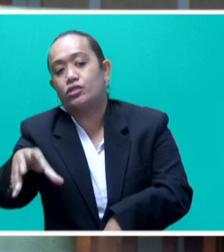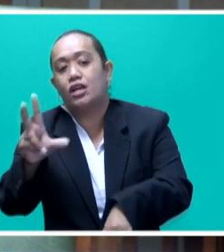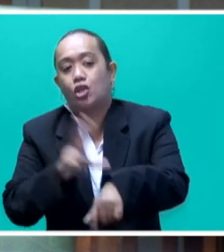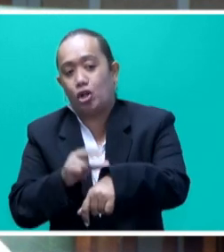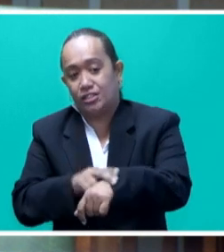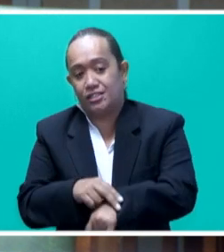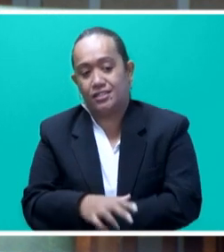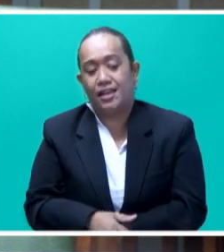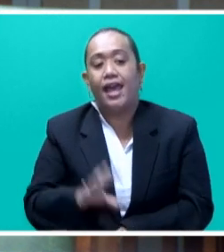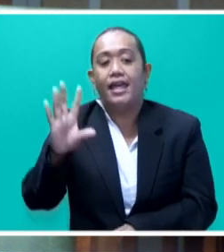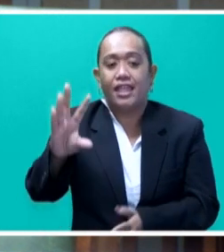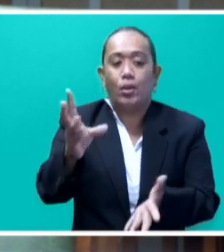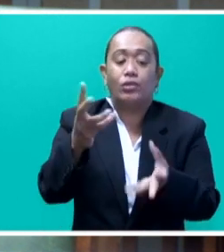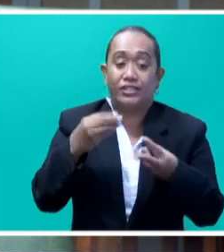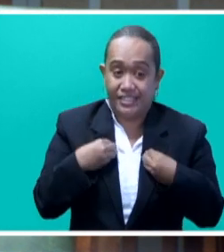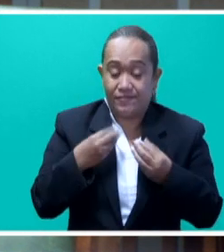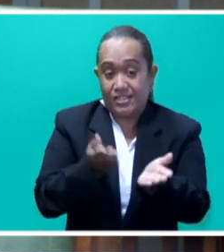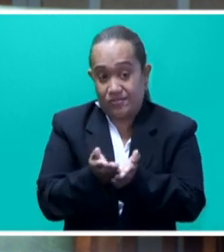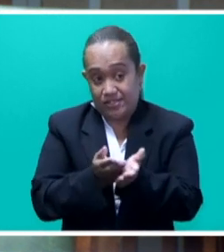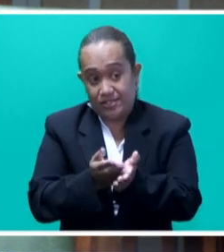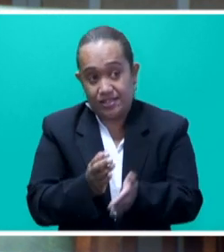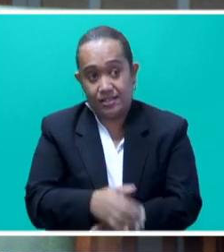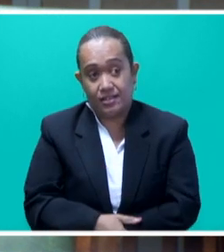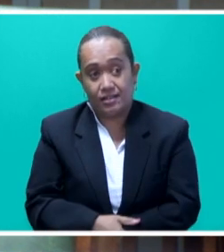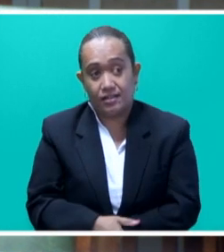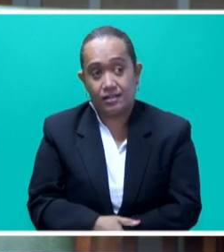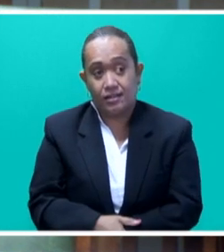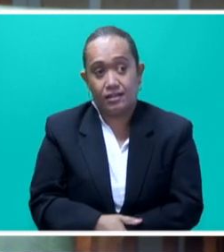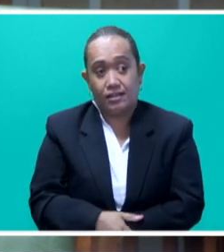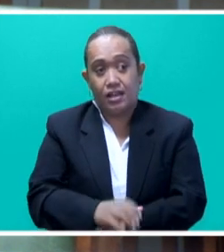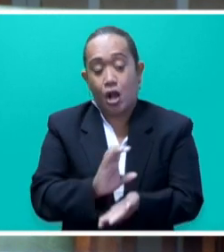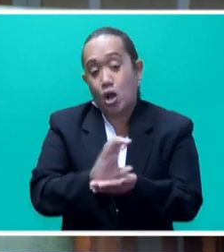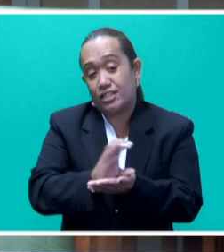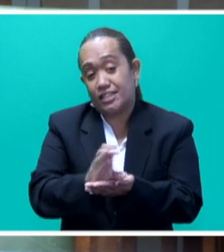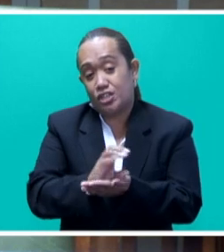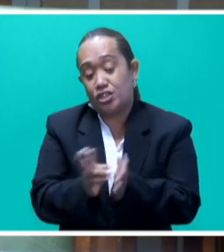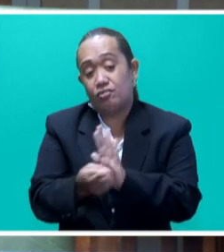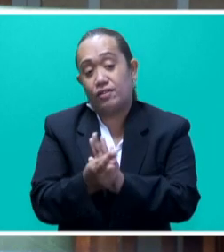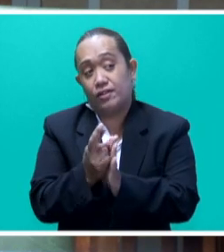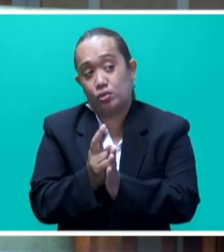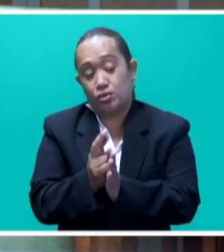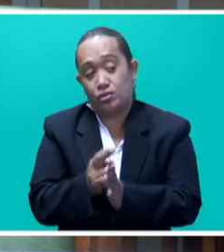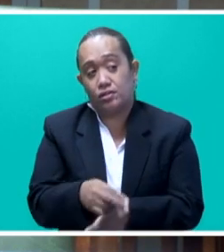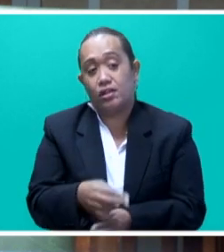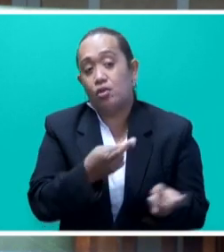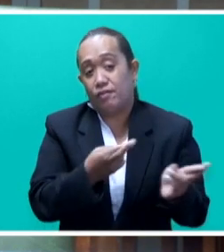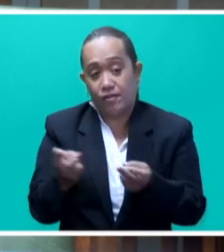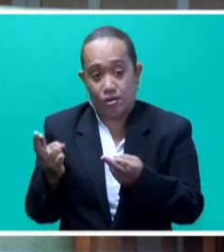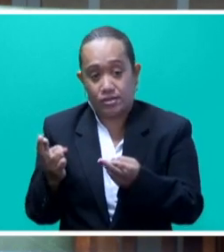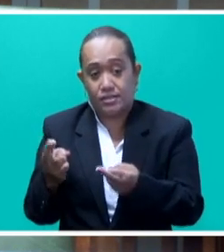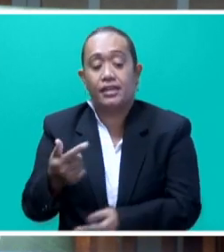get services from these GPs, Mr. Speaker, sir. They get consultations, they get reviews, referrals, they